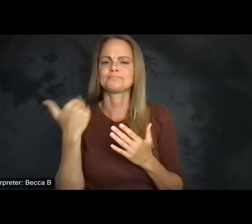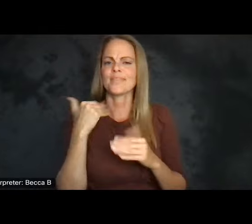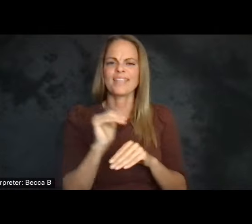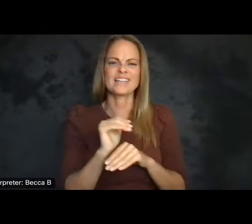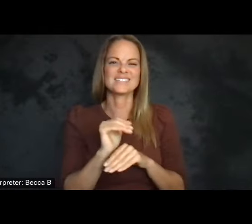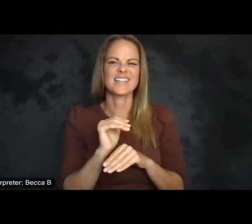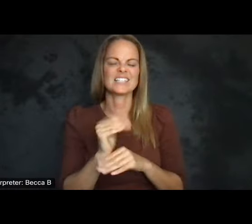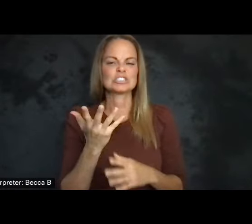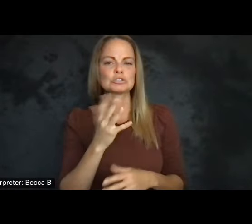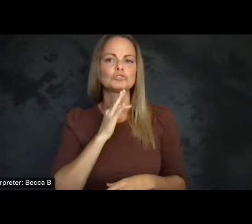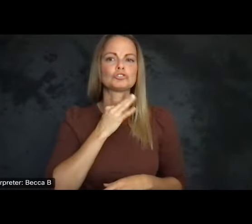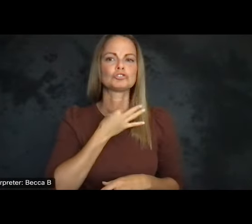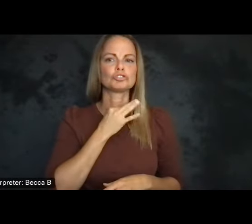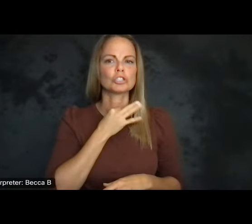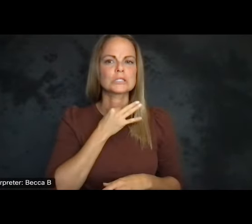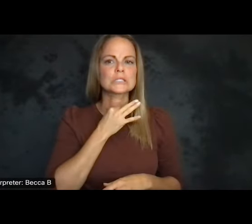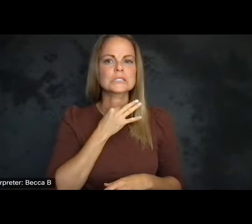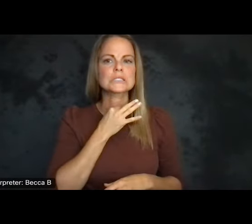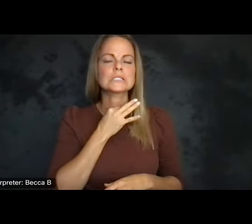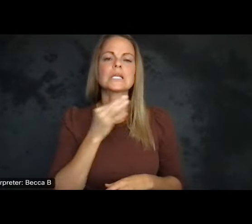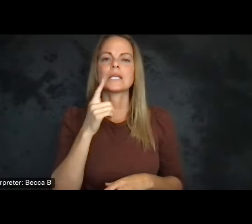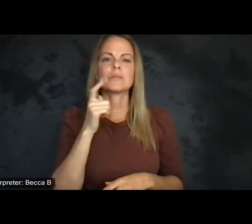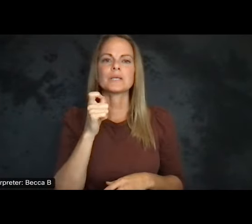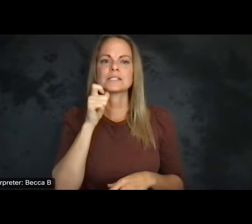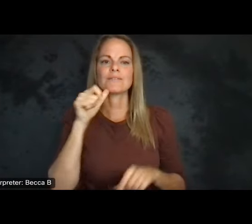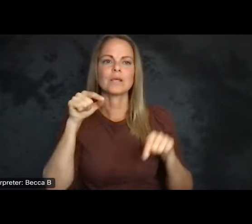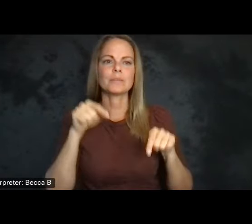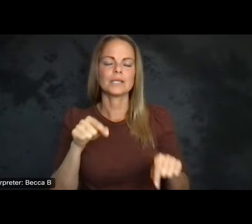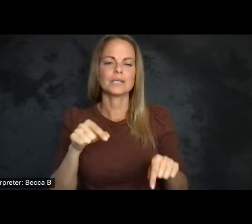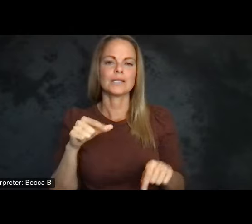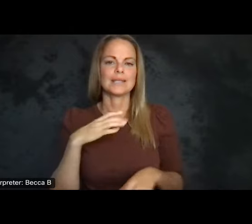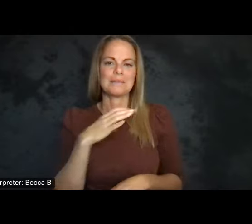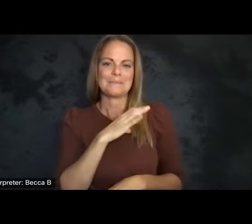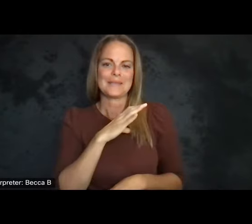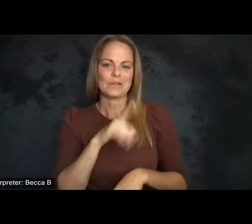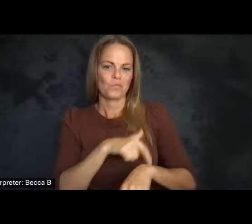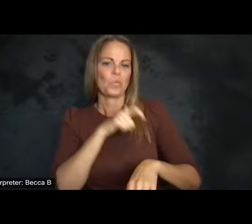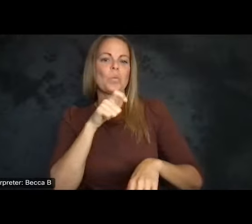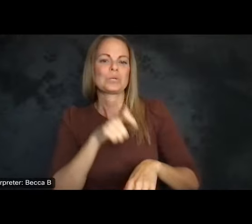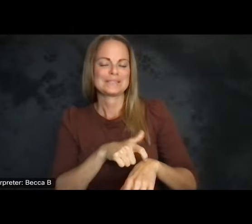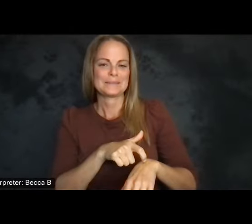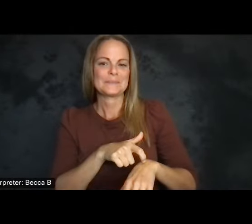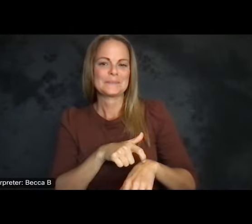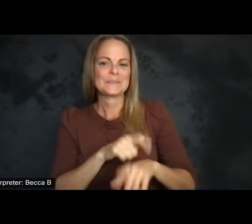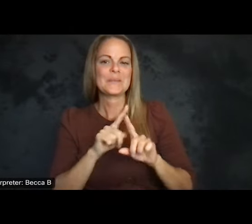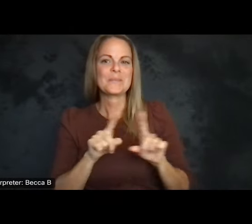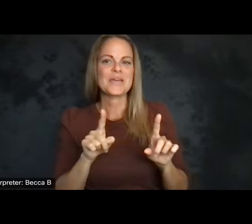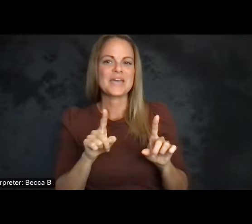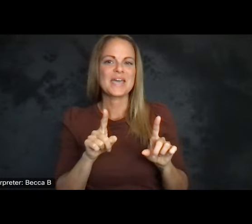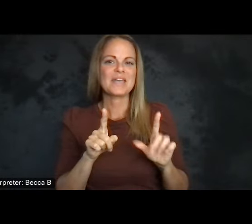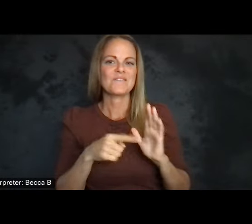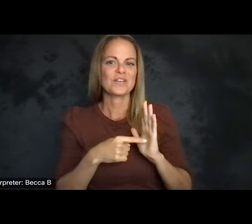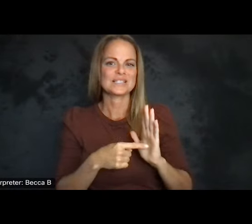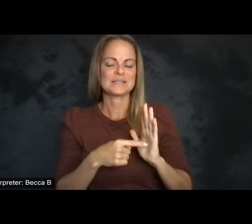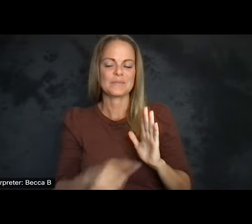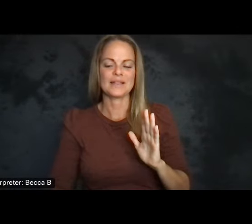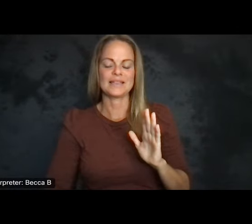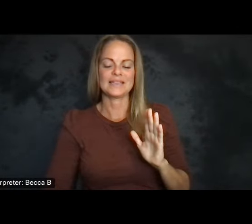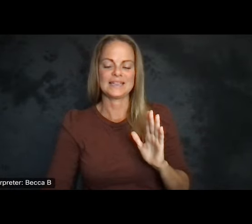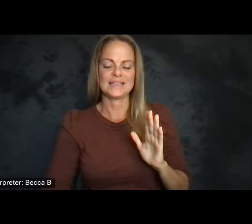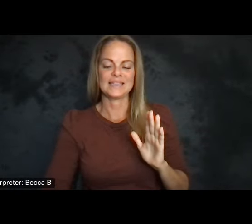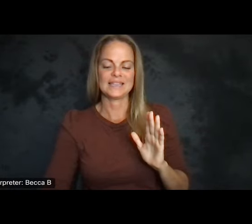a curiosity thing because I haven't been on this committee very long. But for instance, if you could just